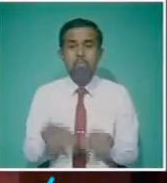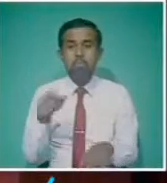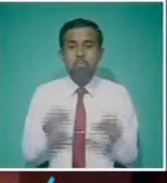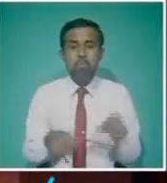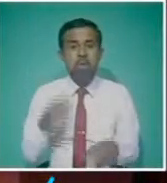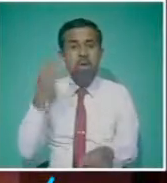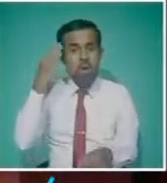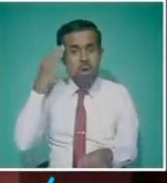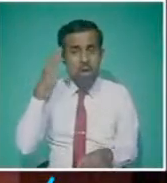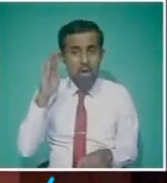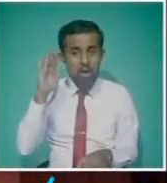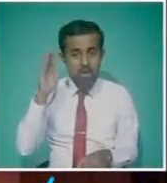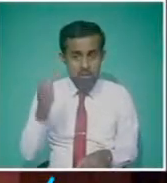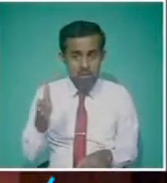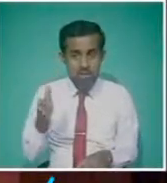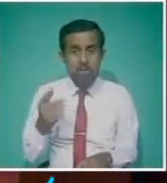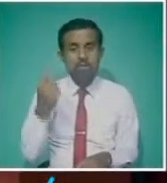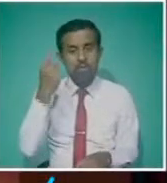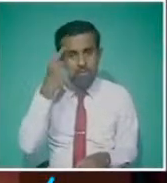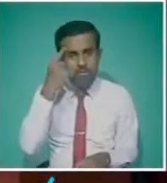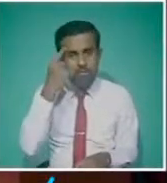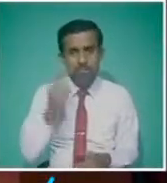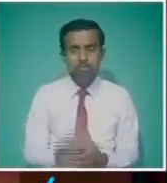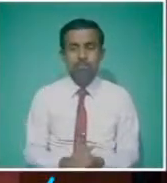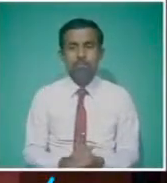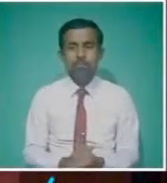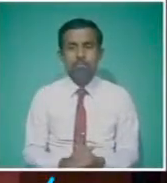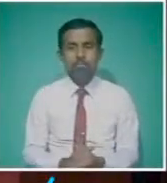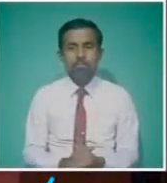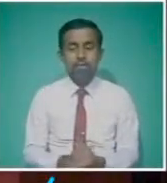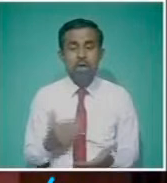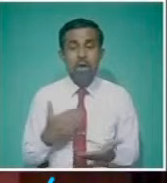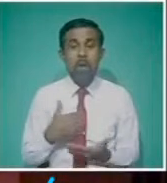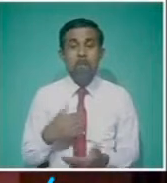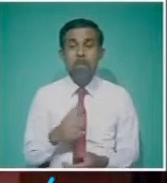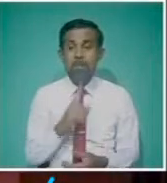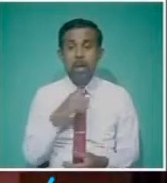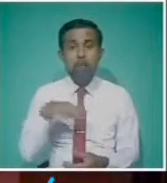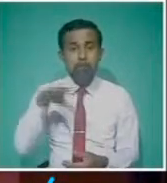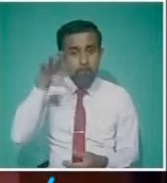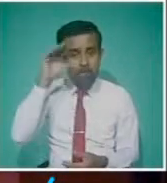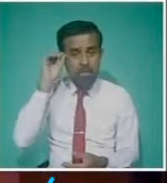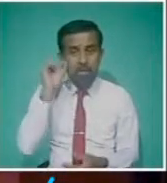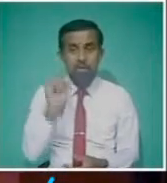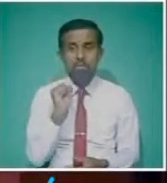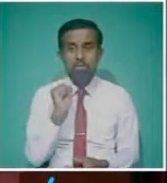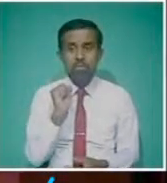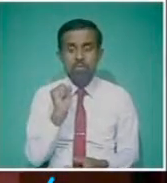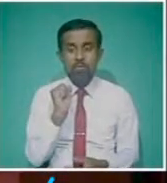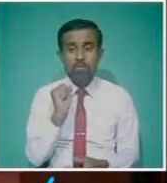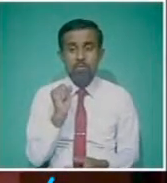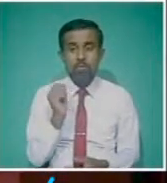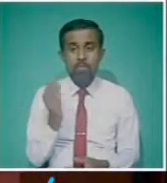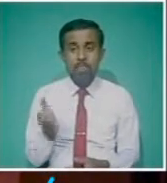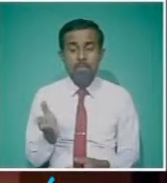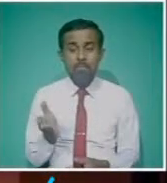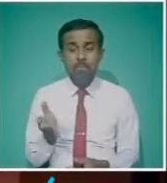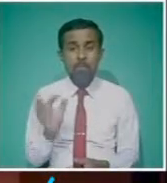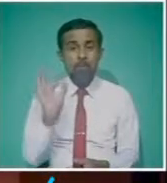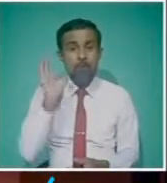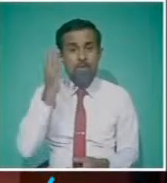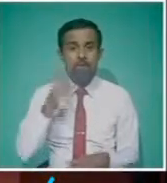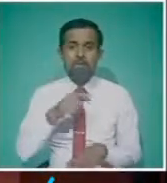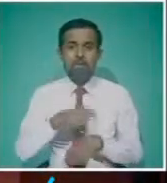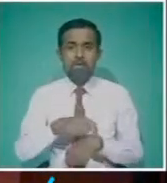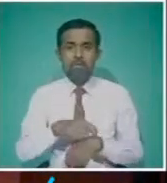over 70 years, we must acknowledge that this is an extraordinary achievement.